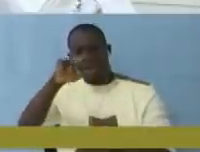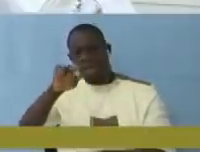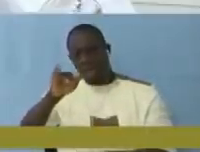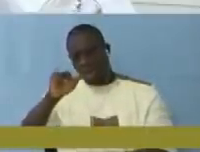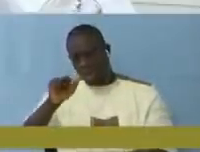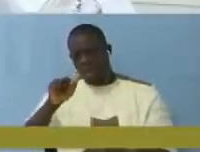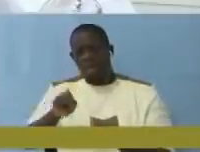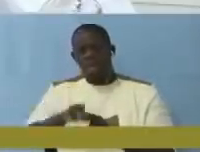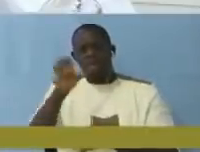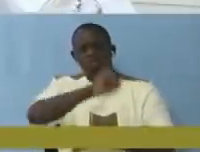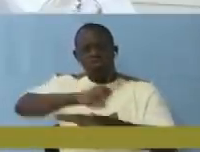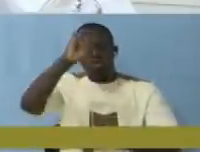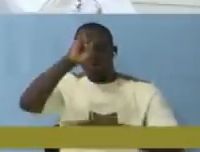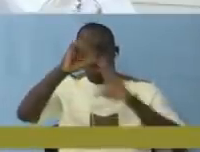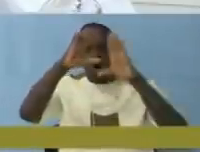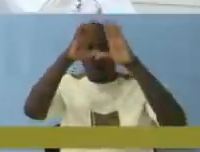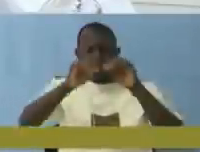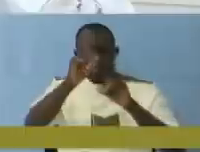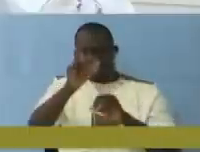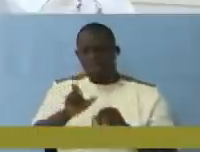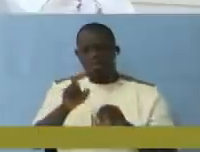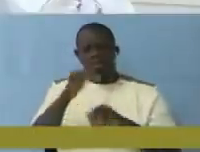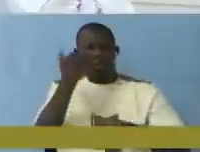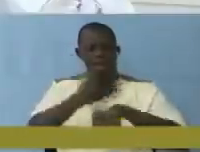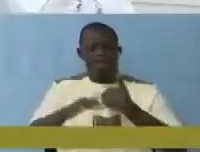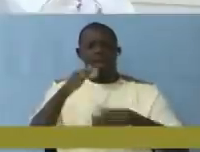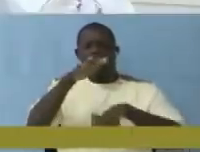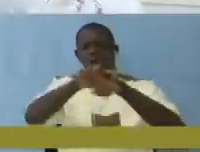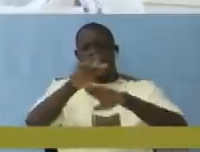senior officers are never on the ground. That